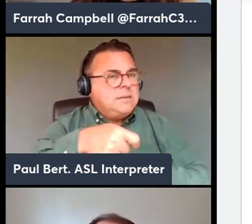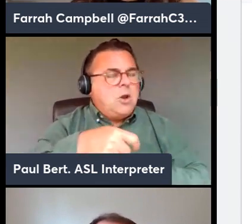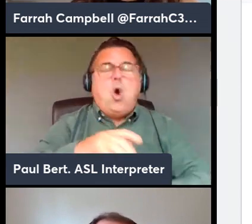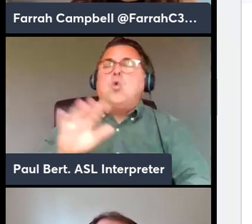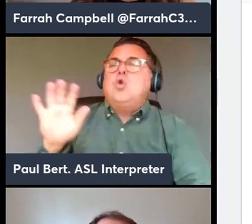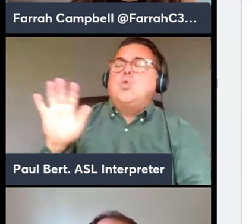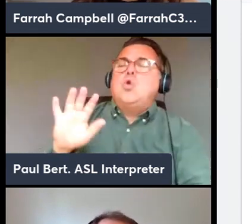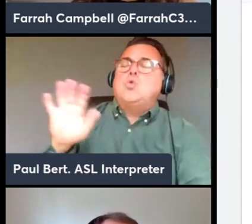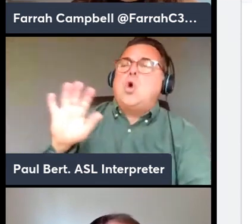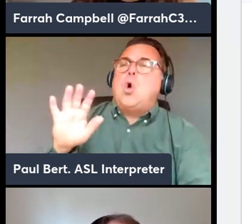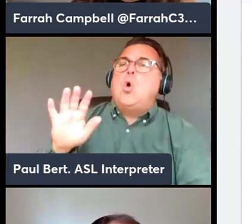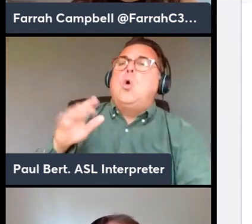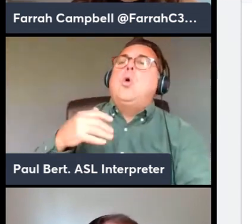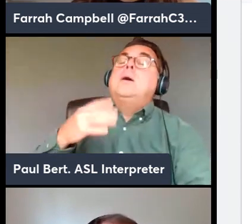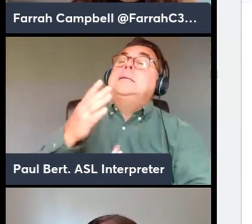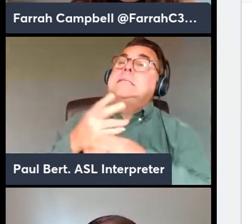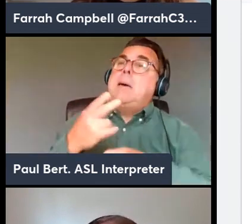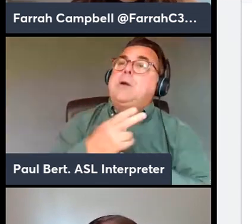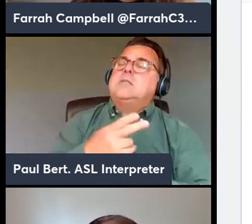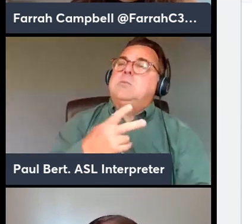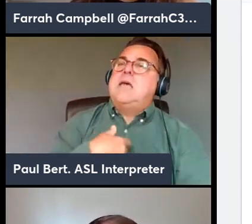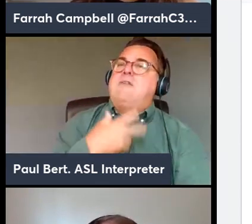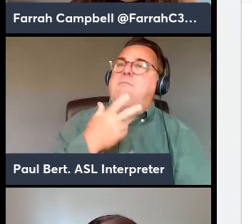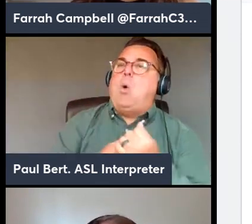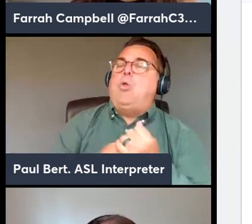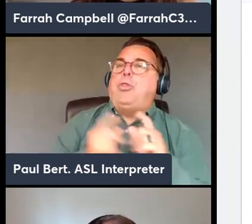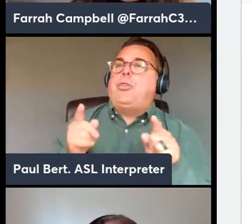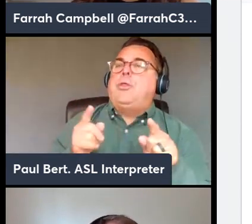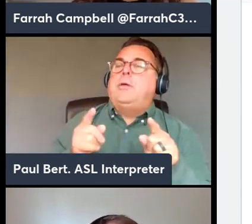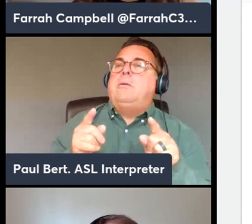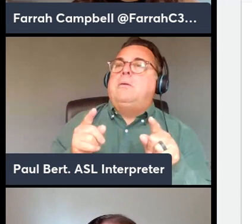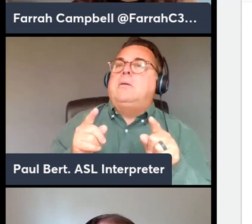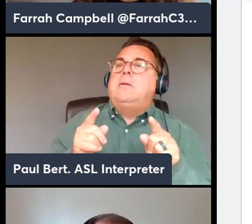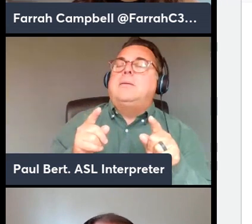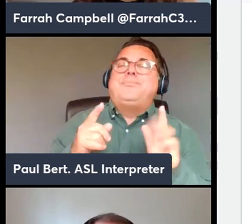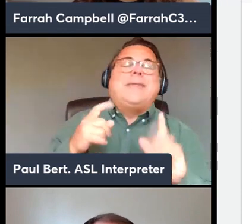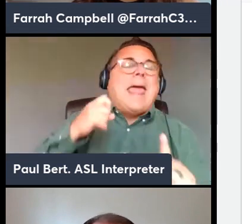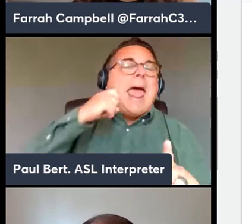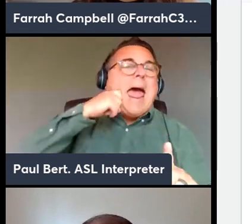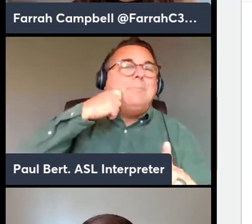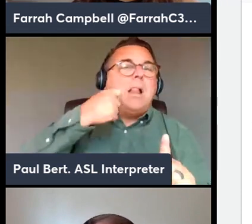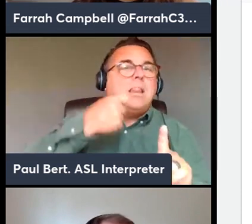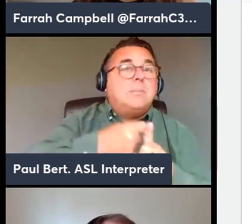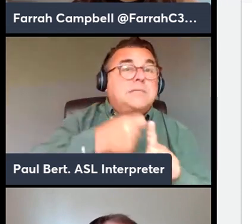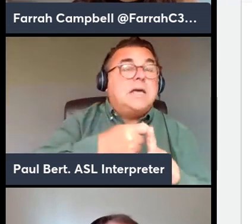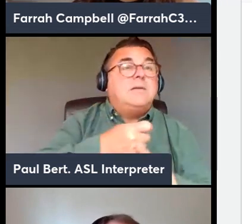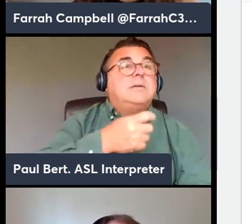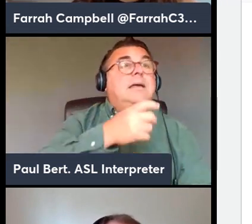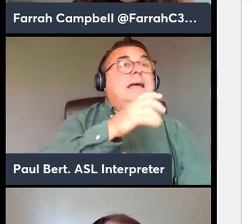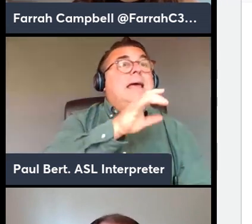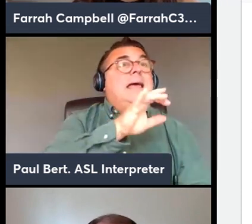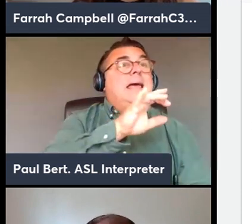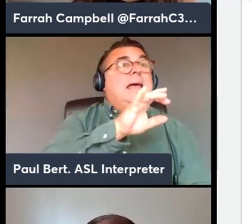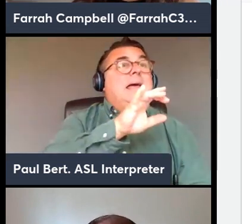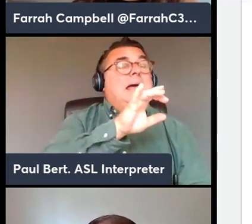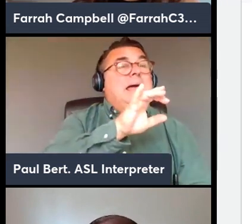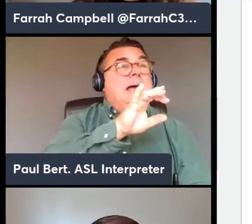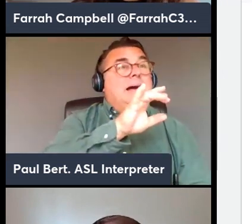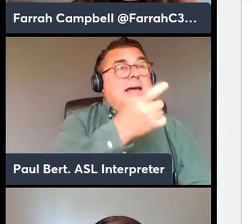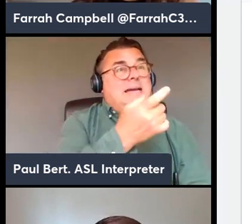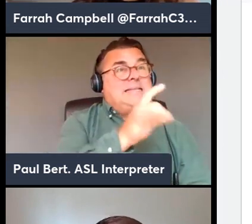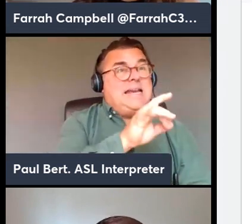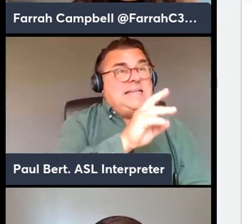No, absolutely, and we have customers often using both. As Apple is transitioning from their x86 architecture to